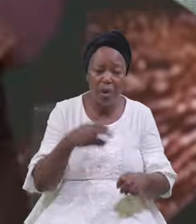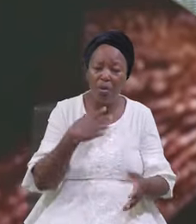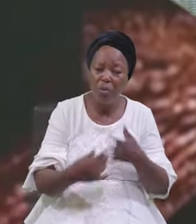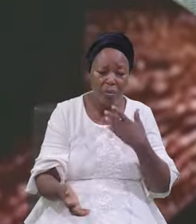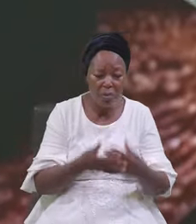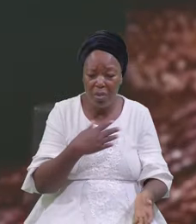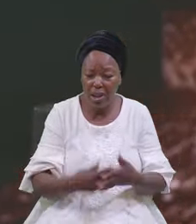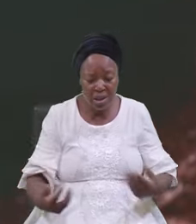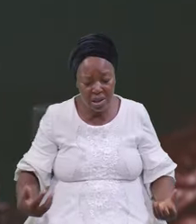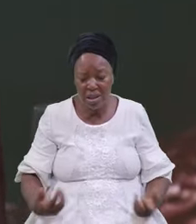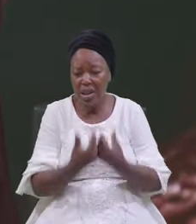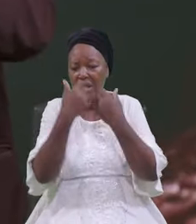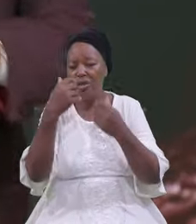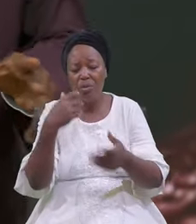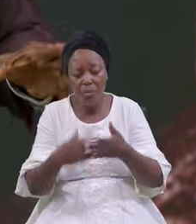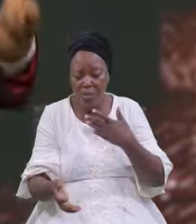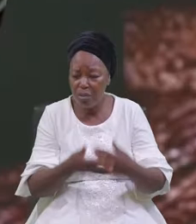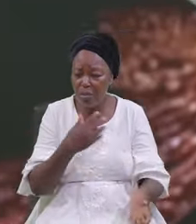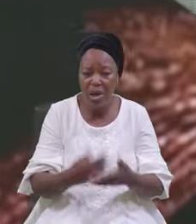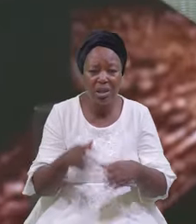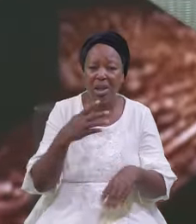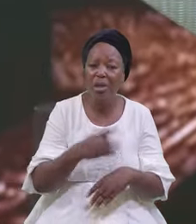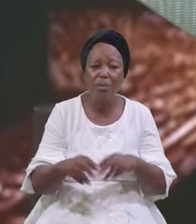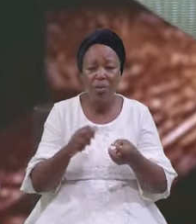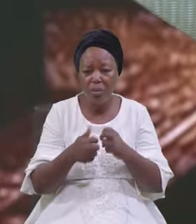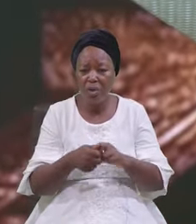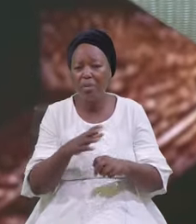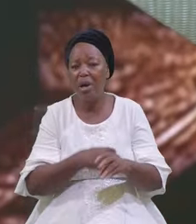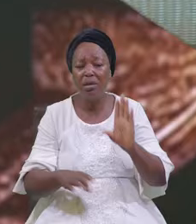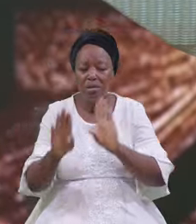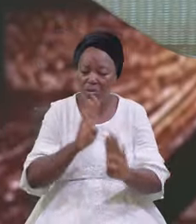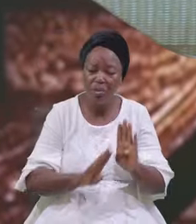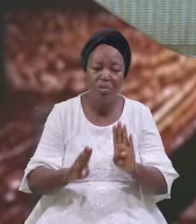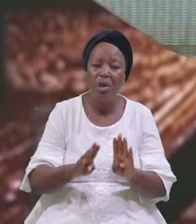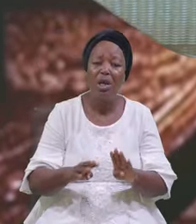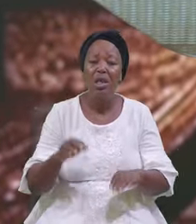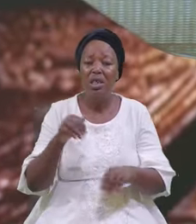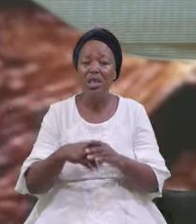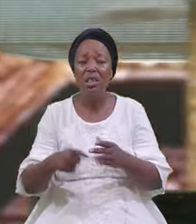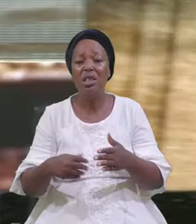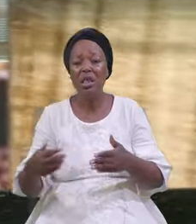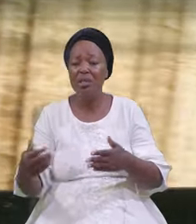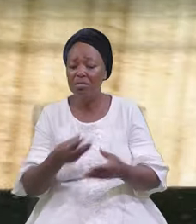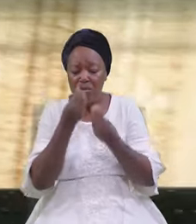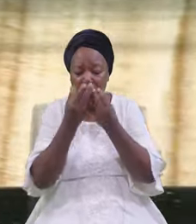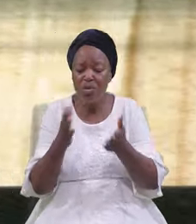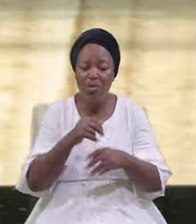be on the street, whatever may be on the road, whatever may come out in the news,